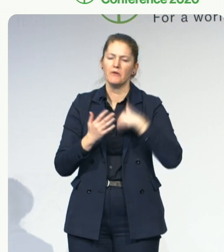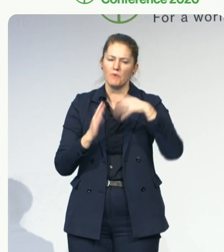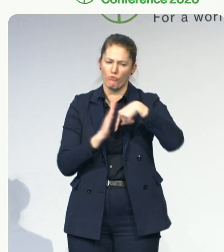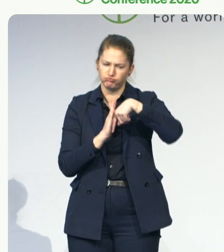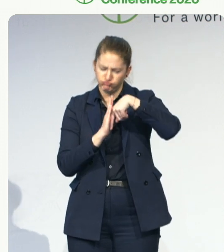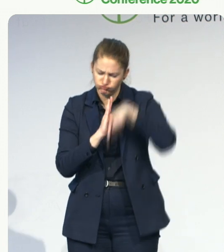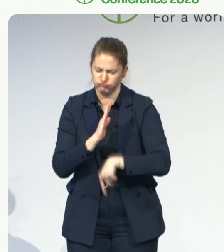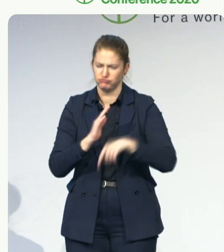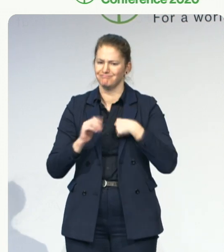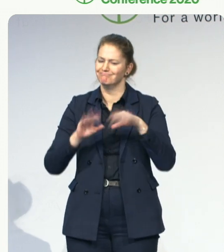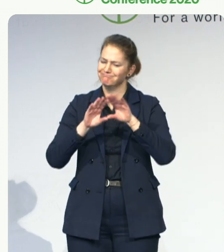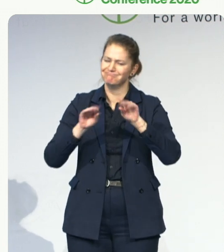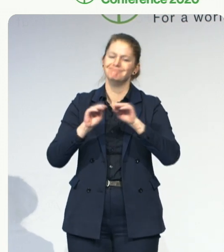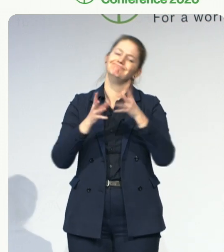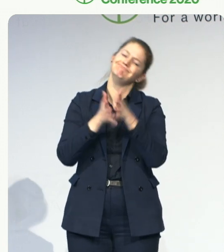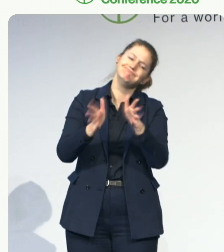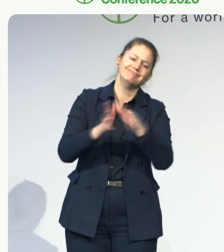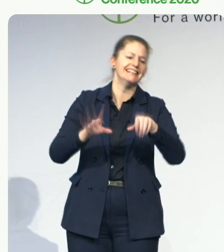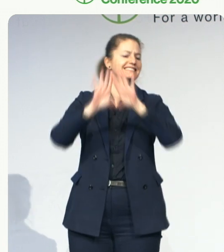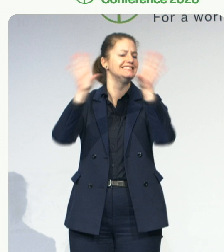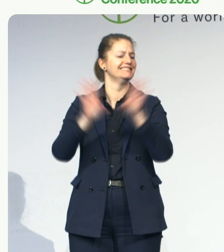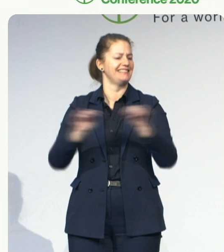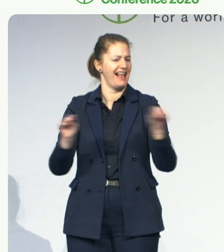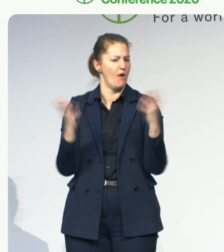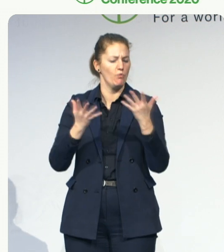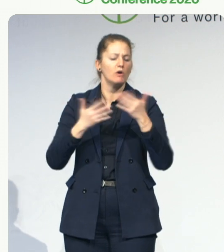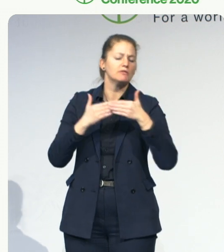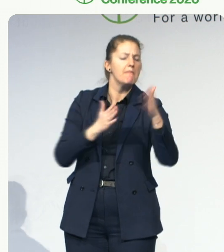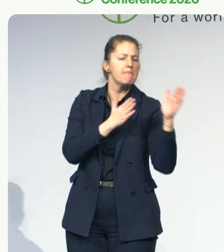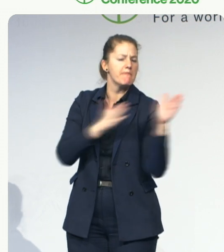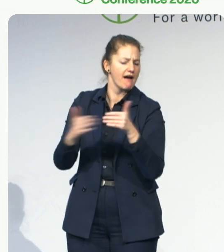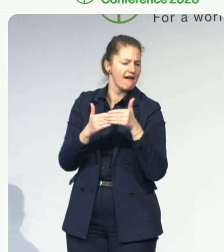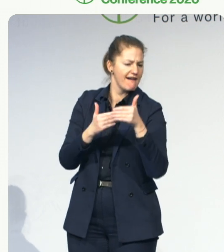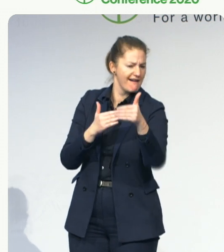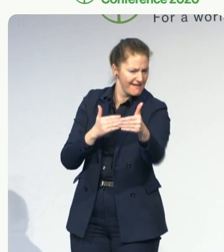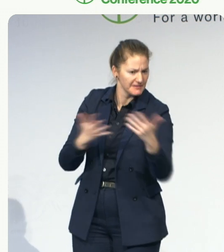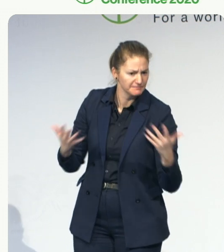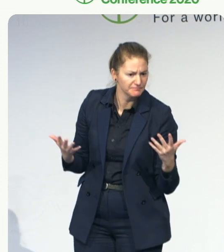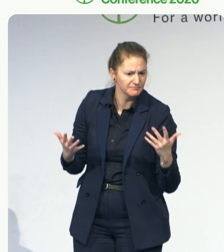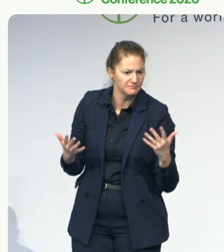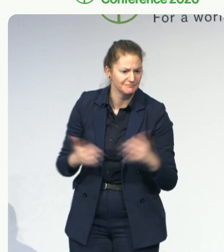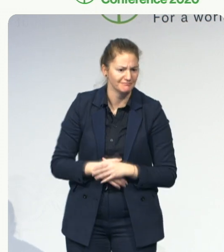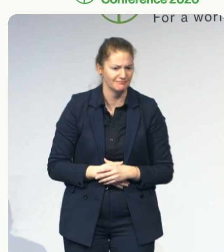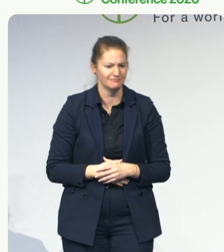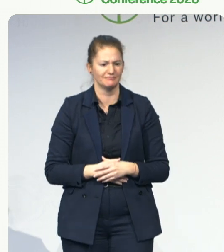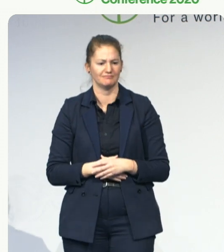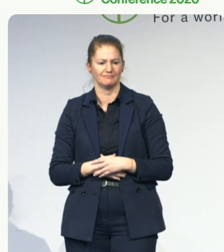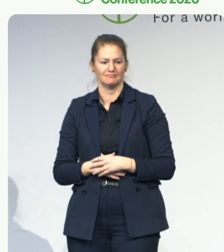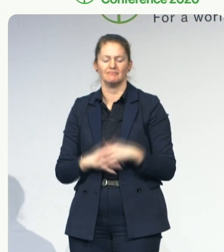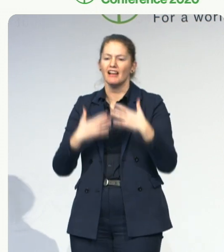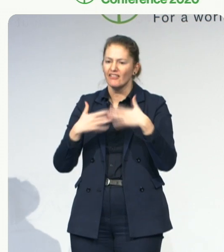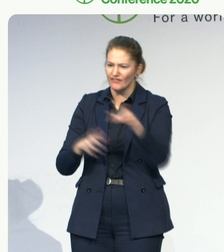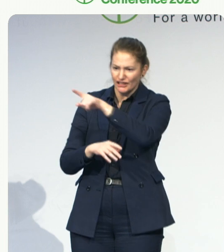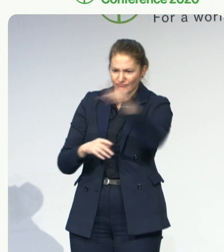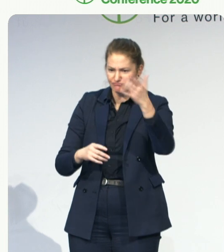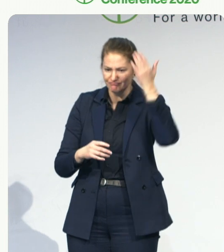of you have been here now for full days with us already, so you know